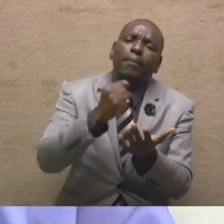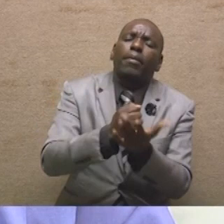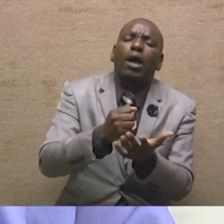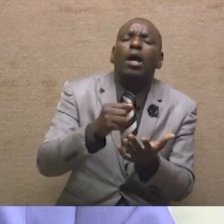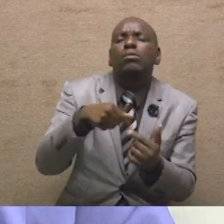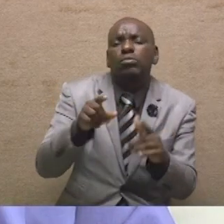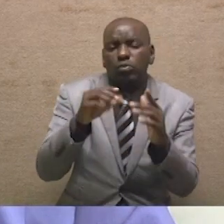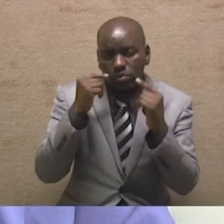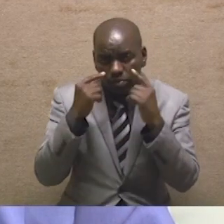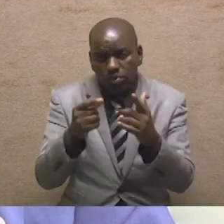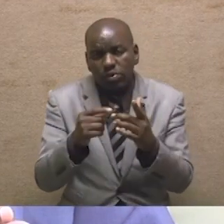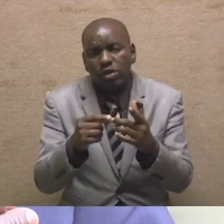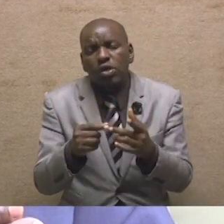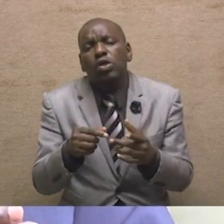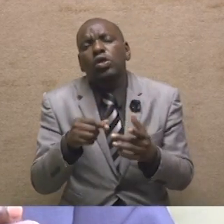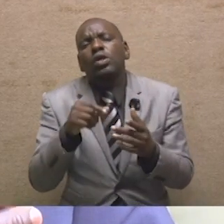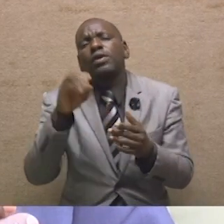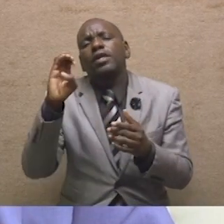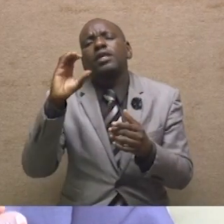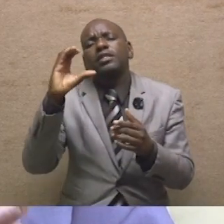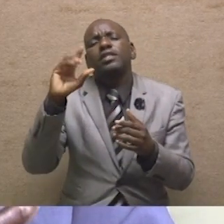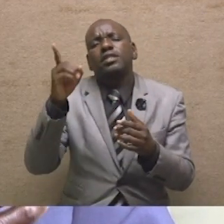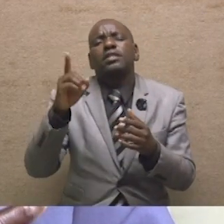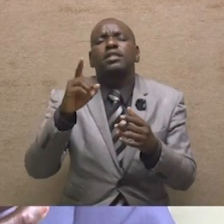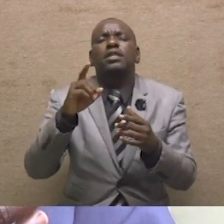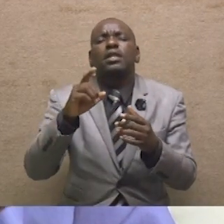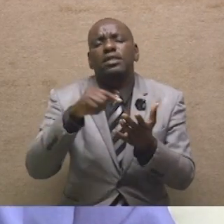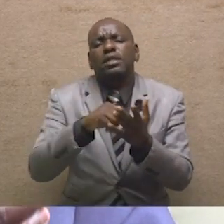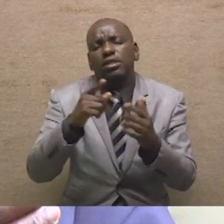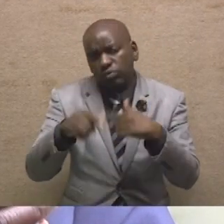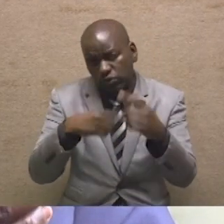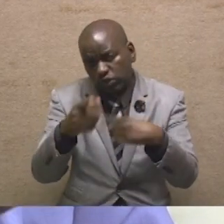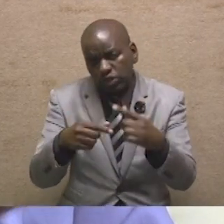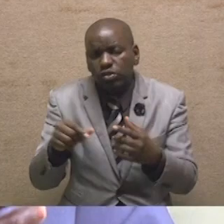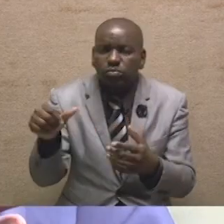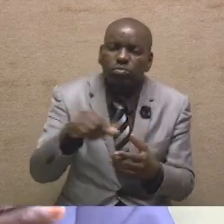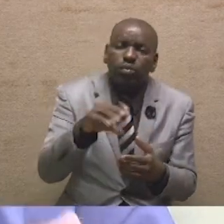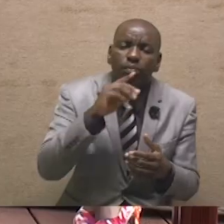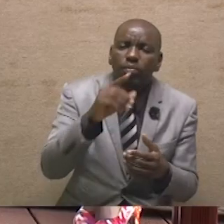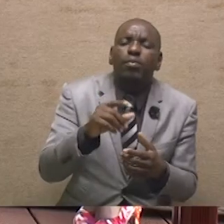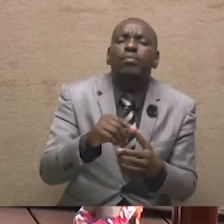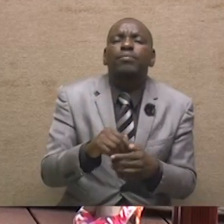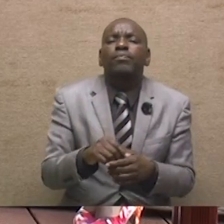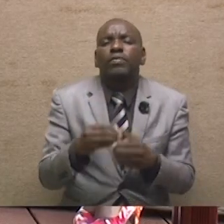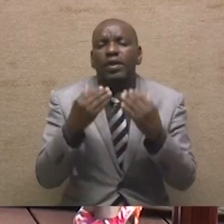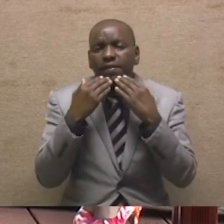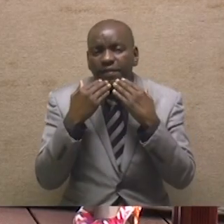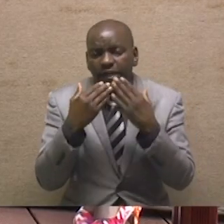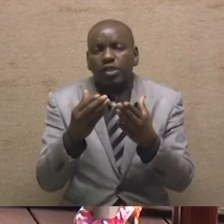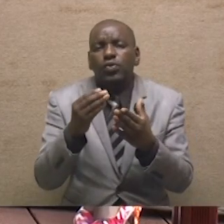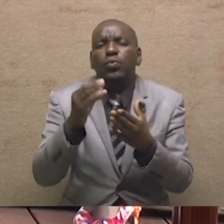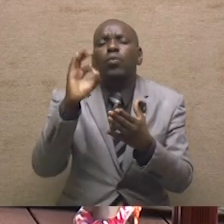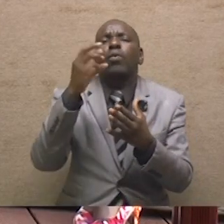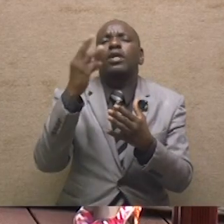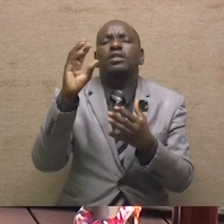that we would engage to ensure that ECD centers will continue to have an existence of their own. Thank you, Mr. Gwedizo,